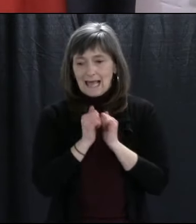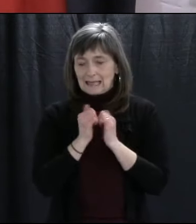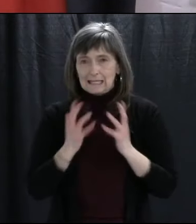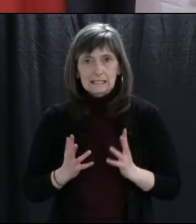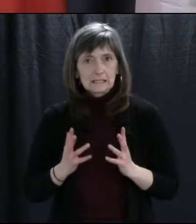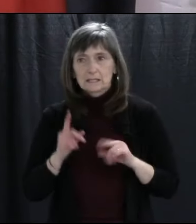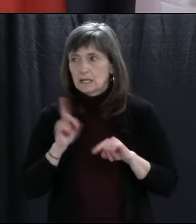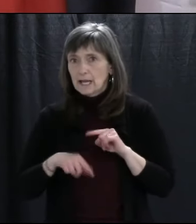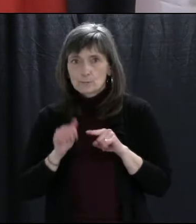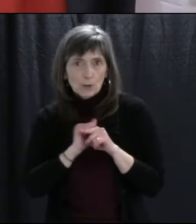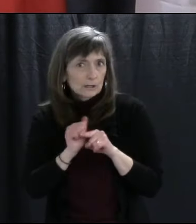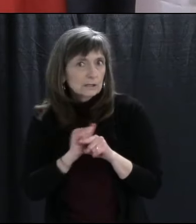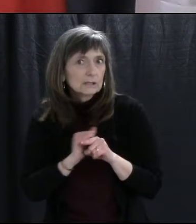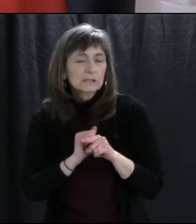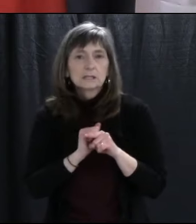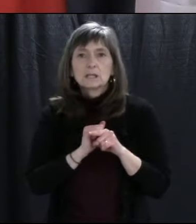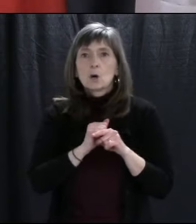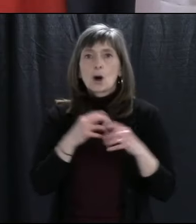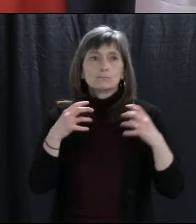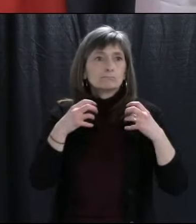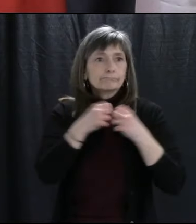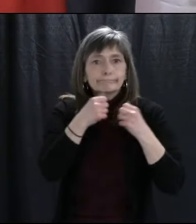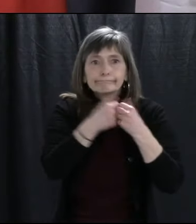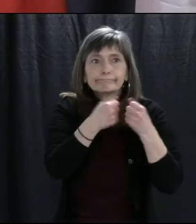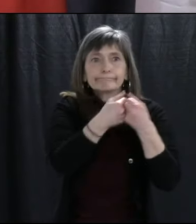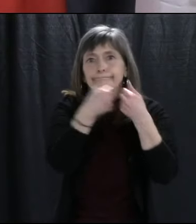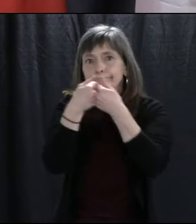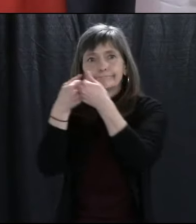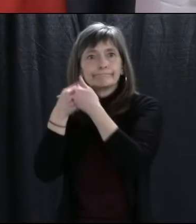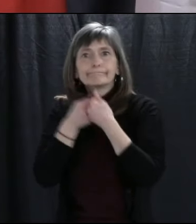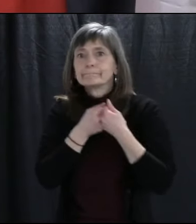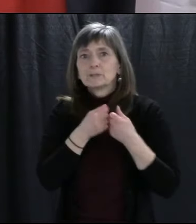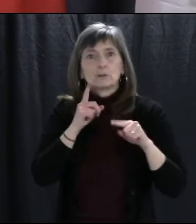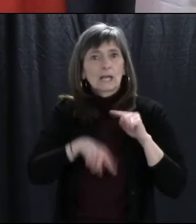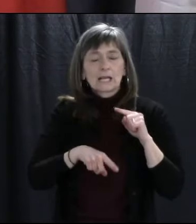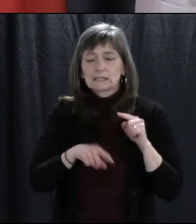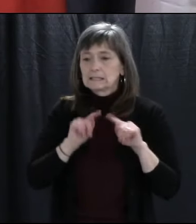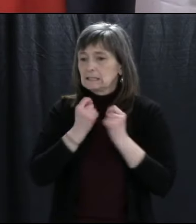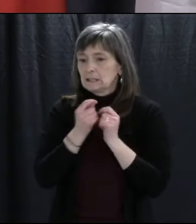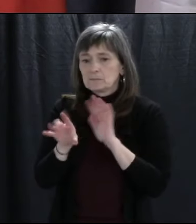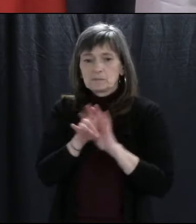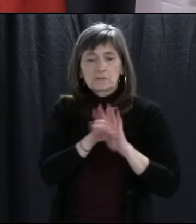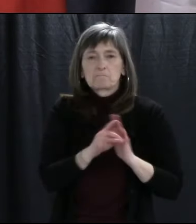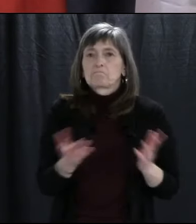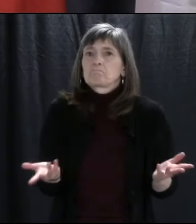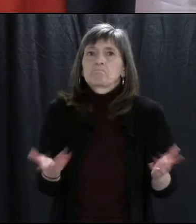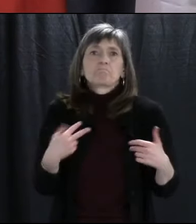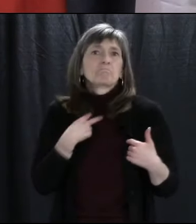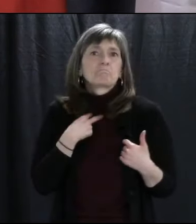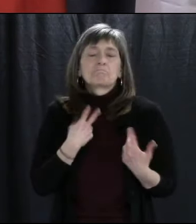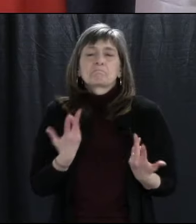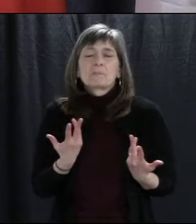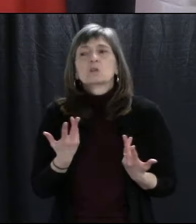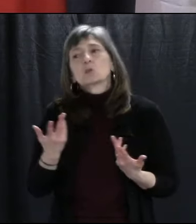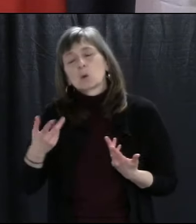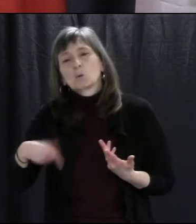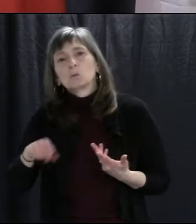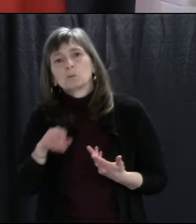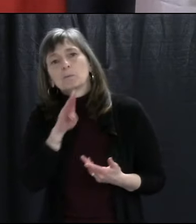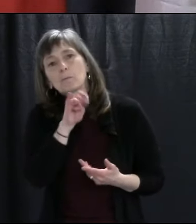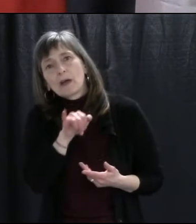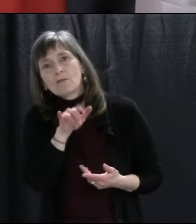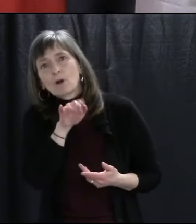playdowns are not happening, and teams just simply cannot be selected. So working with the department and with the town